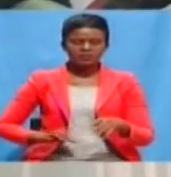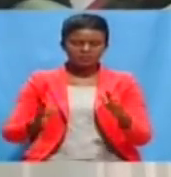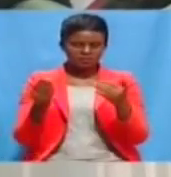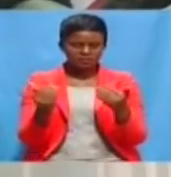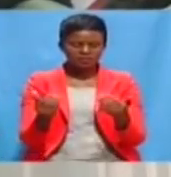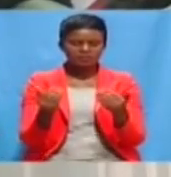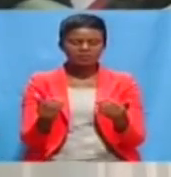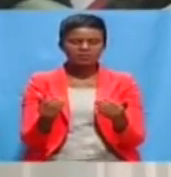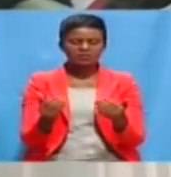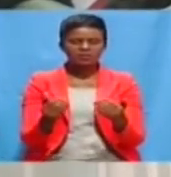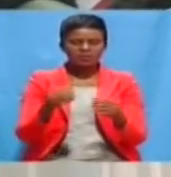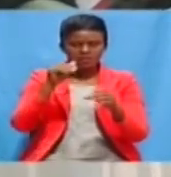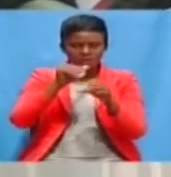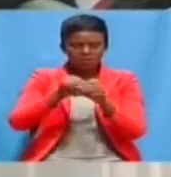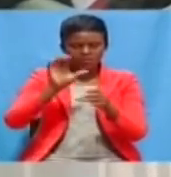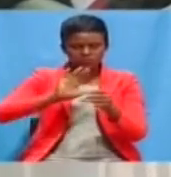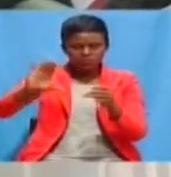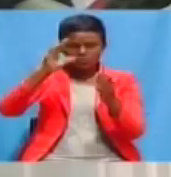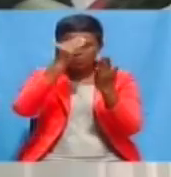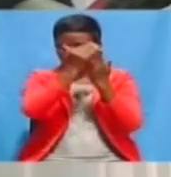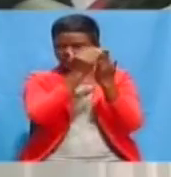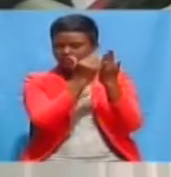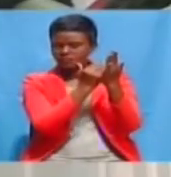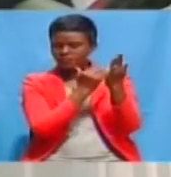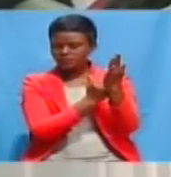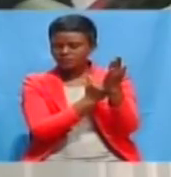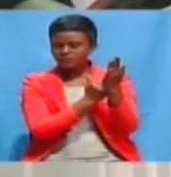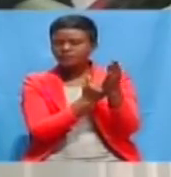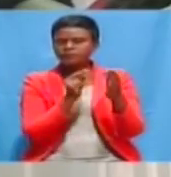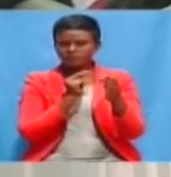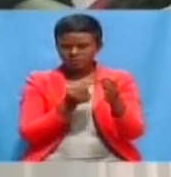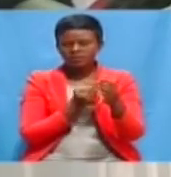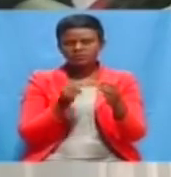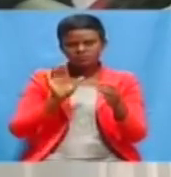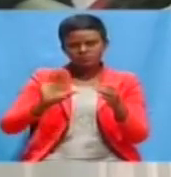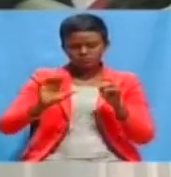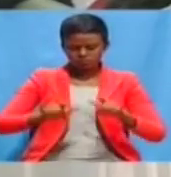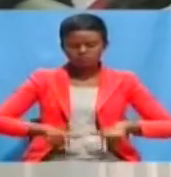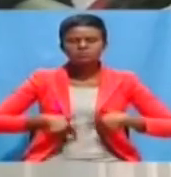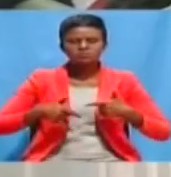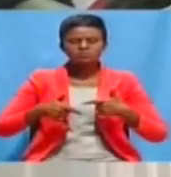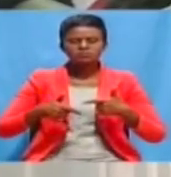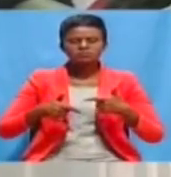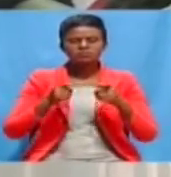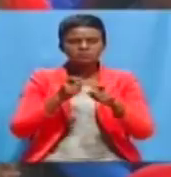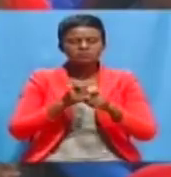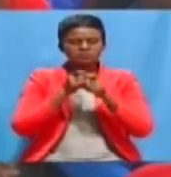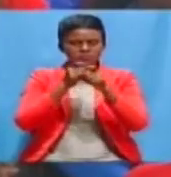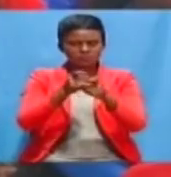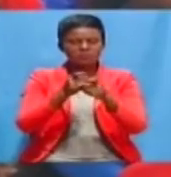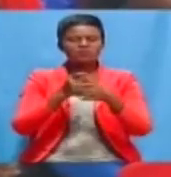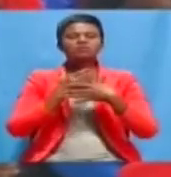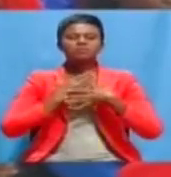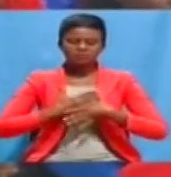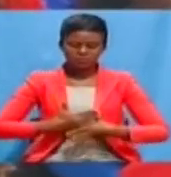Therefore, among the many lessons we pick from his life is the gift of peace